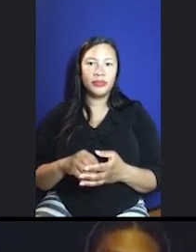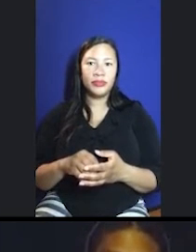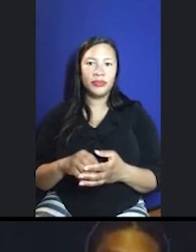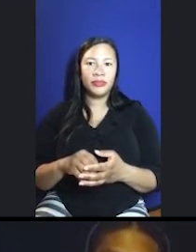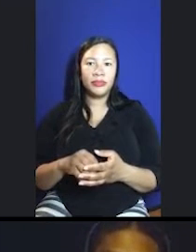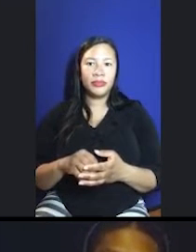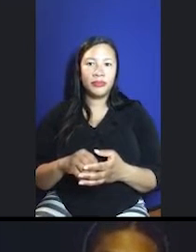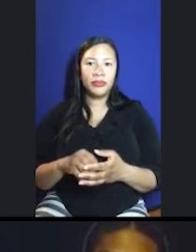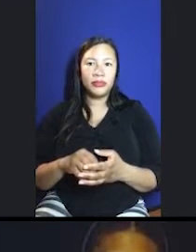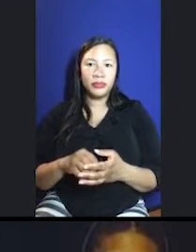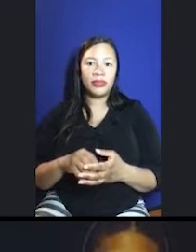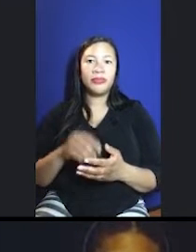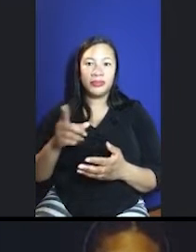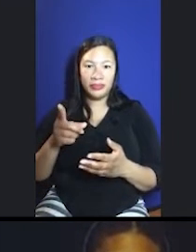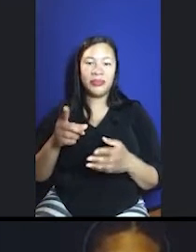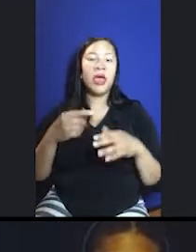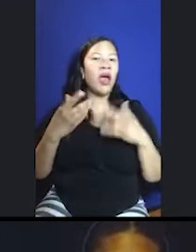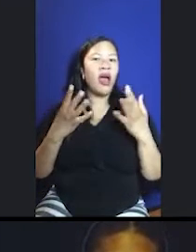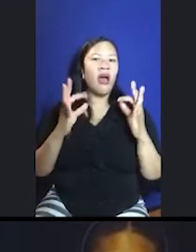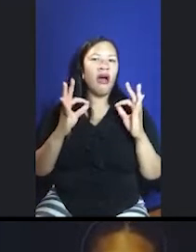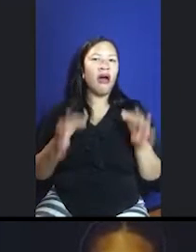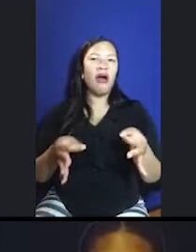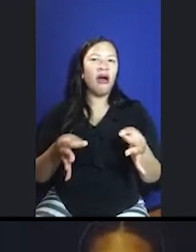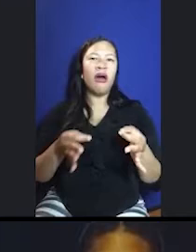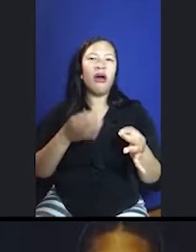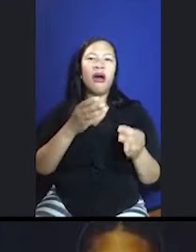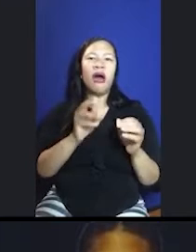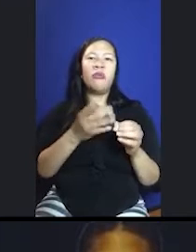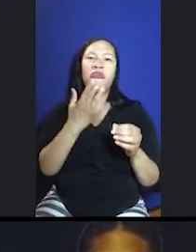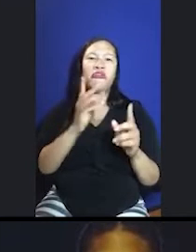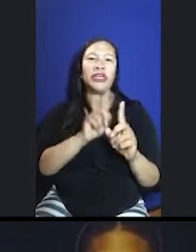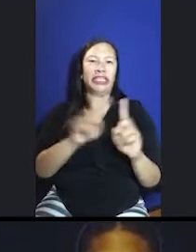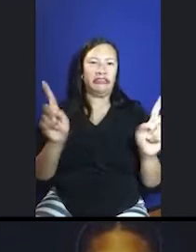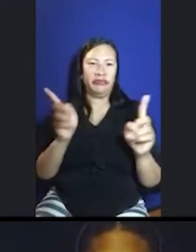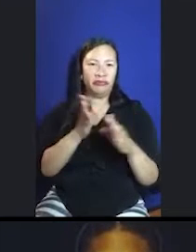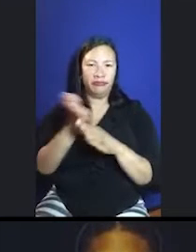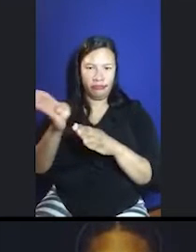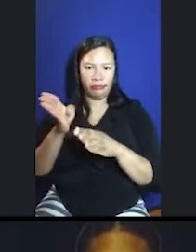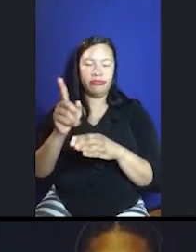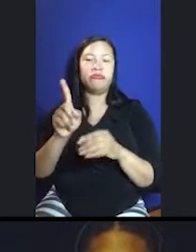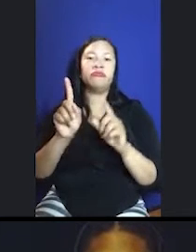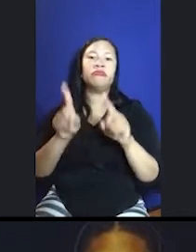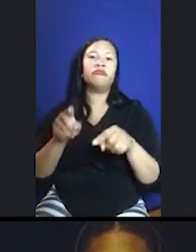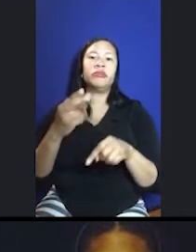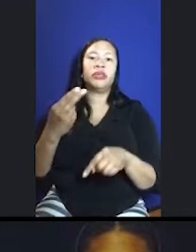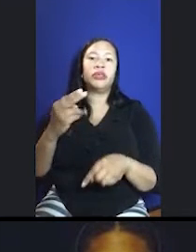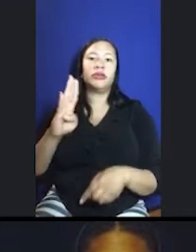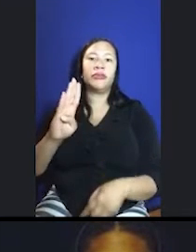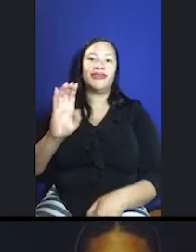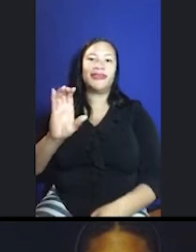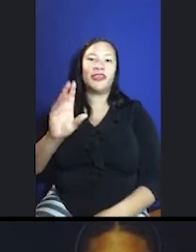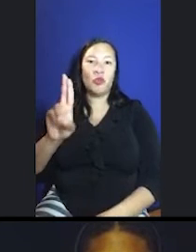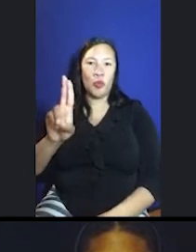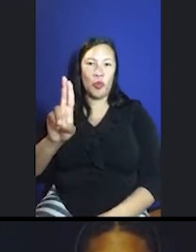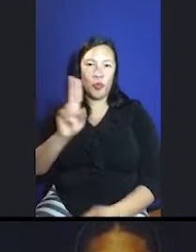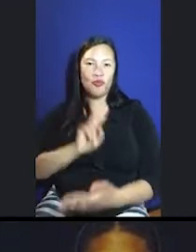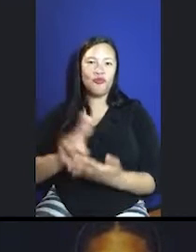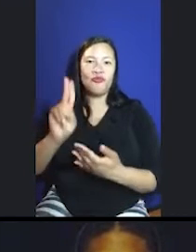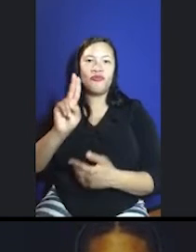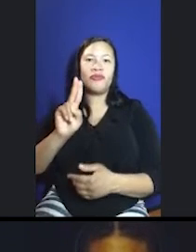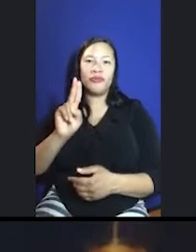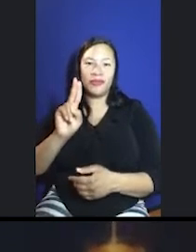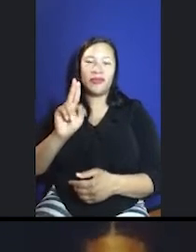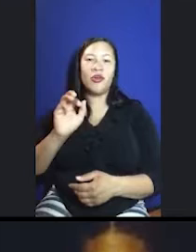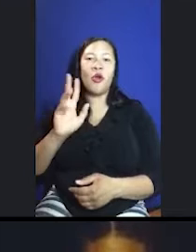You made some moves. You decided that you was going to take your career in a different way. You attended an HBCU, the University of Arkansas Pine